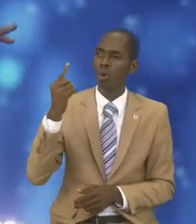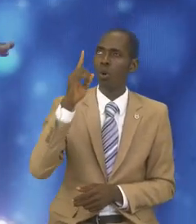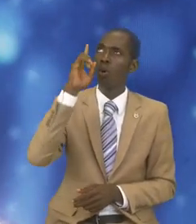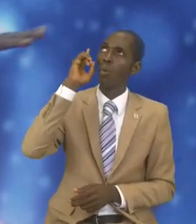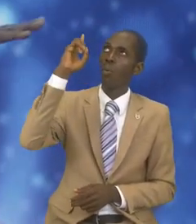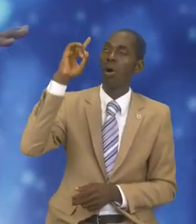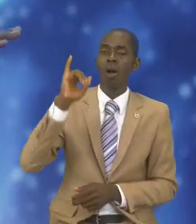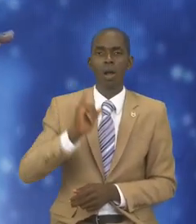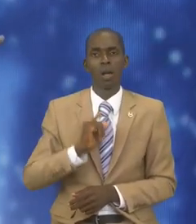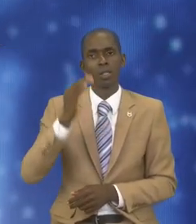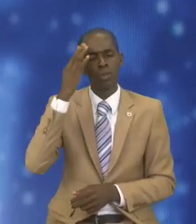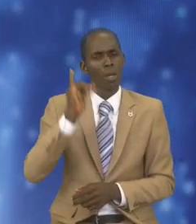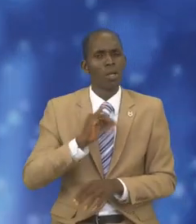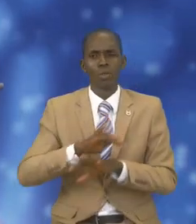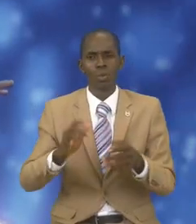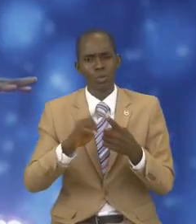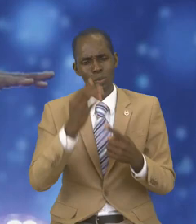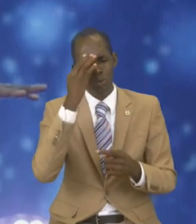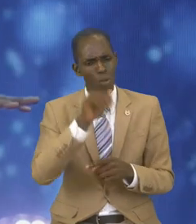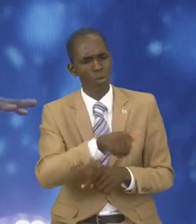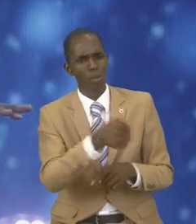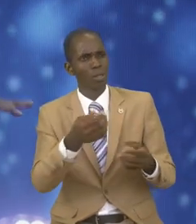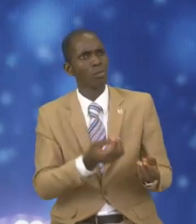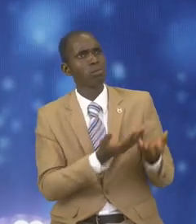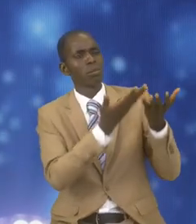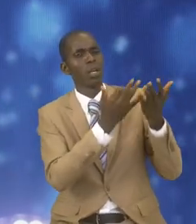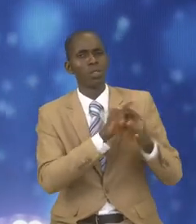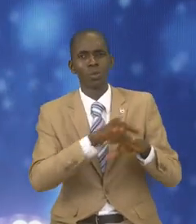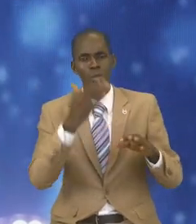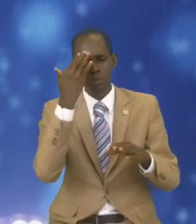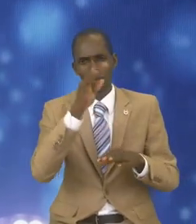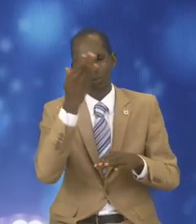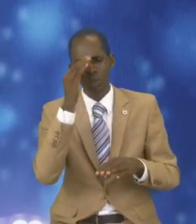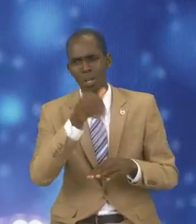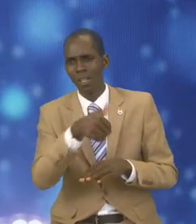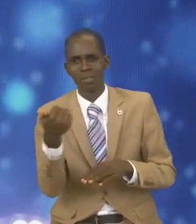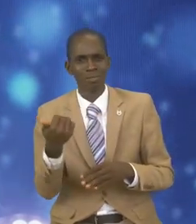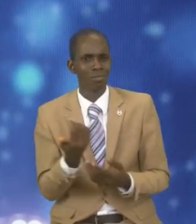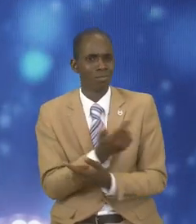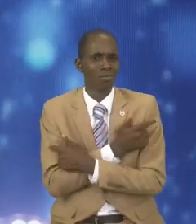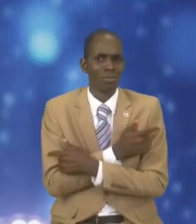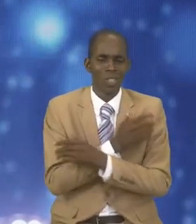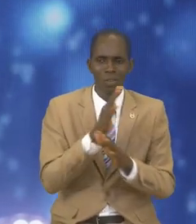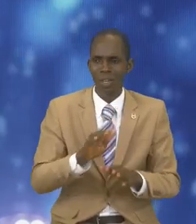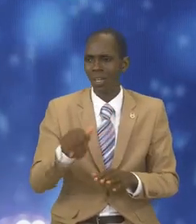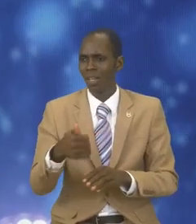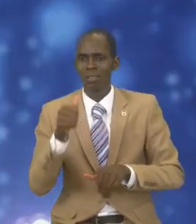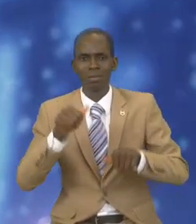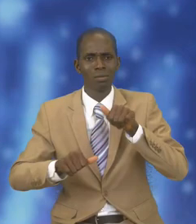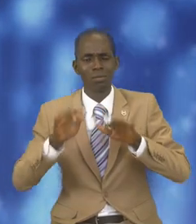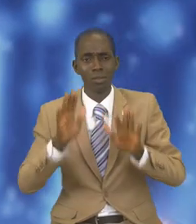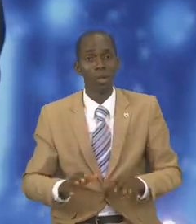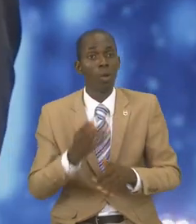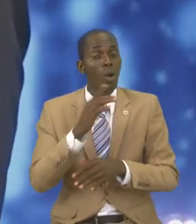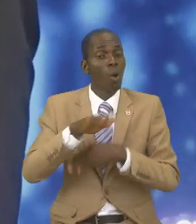to know any sycophant. I don't want to know any so-called friend. I don't want to know any doubter. All I know is